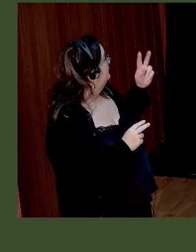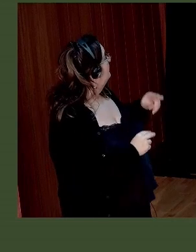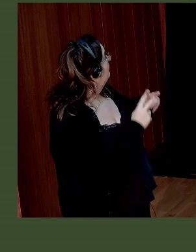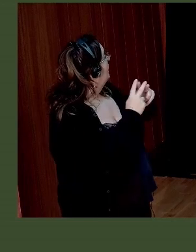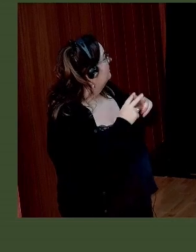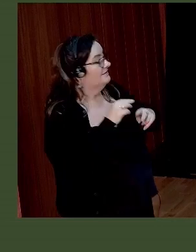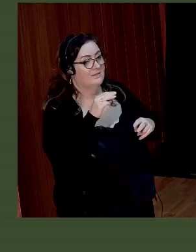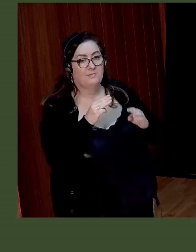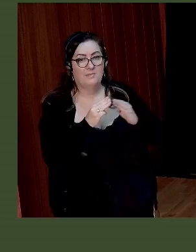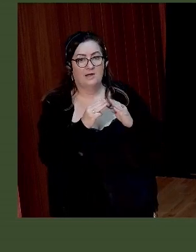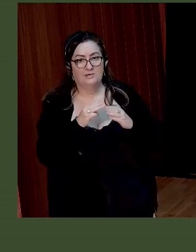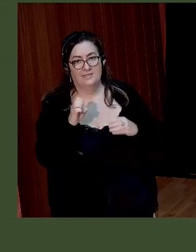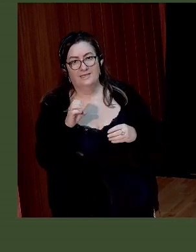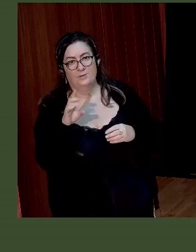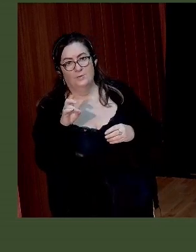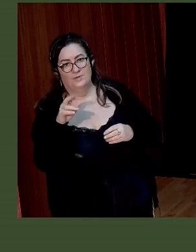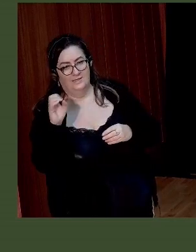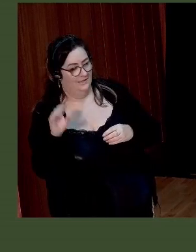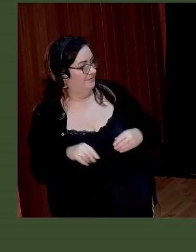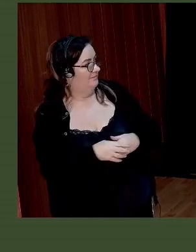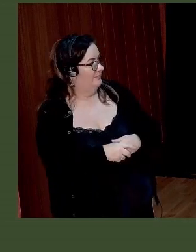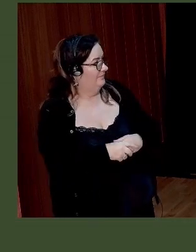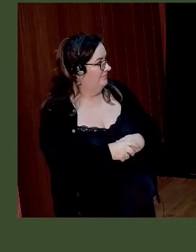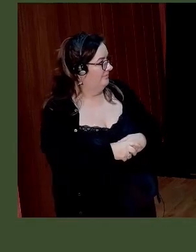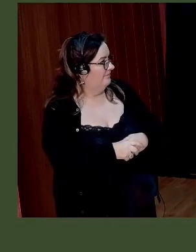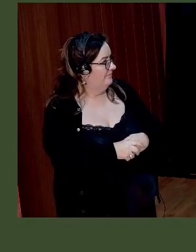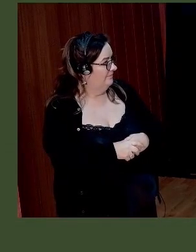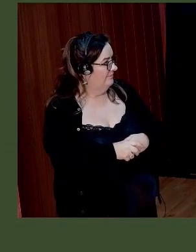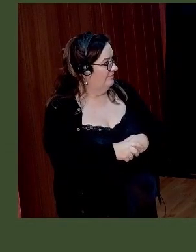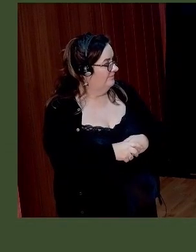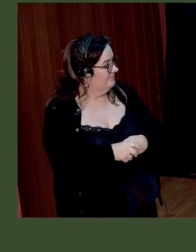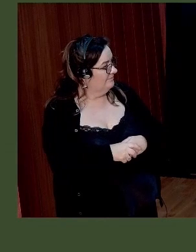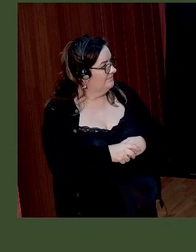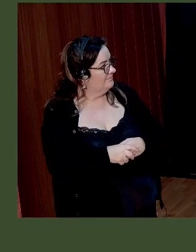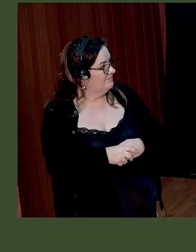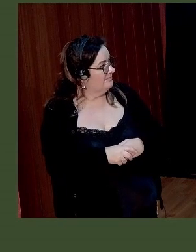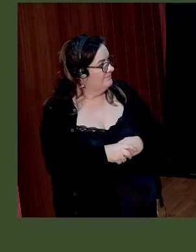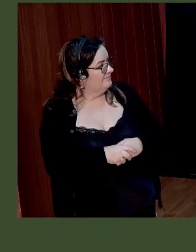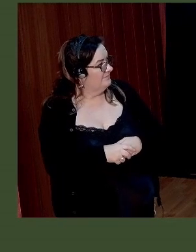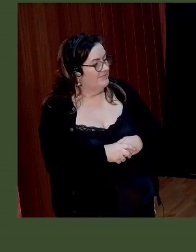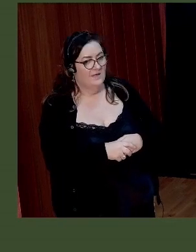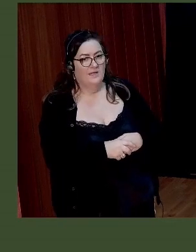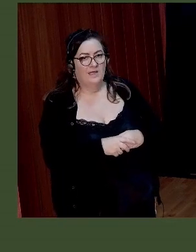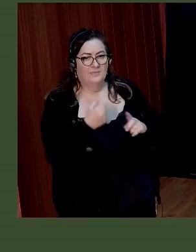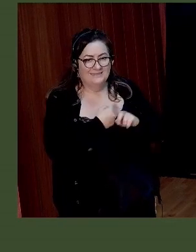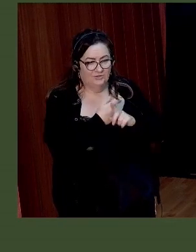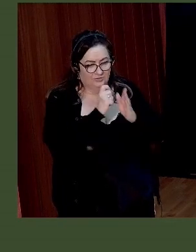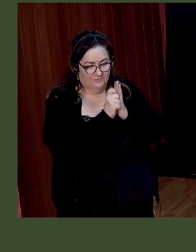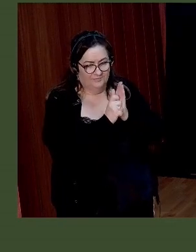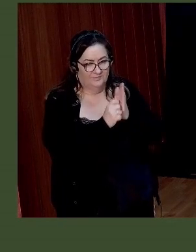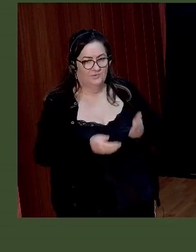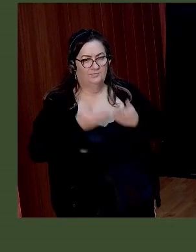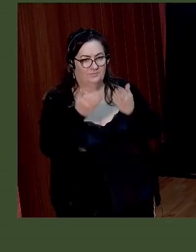accompanied by Margaret Igohig. A petition was prepared to be